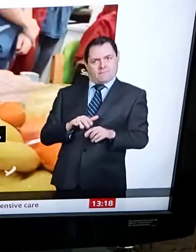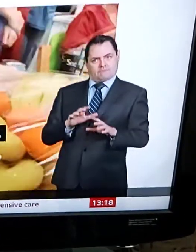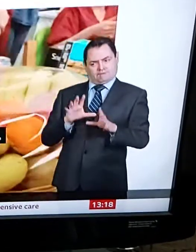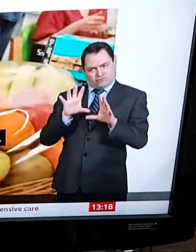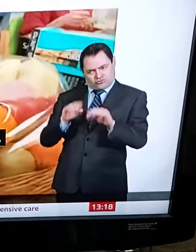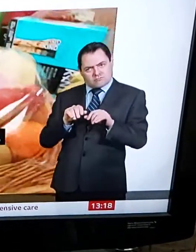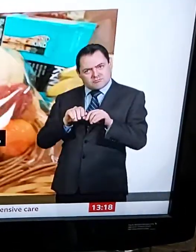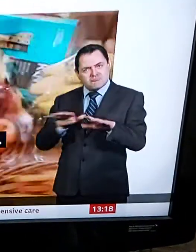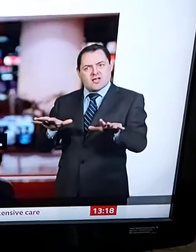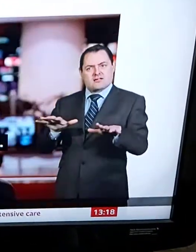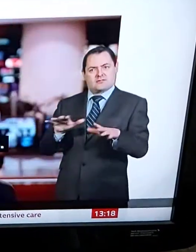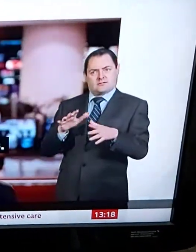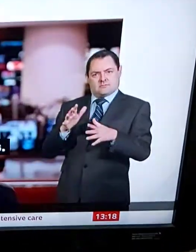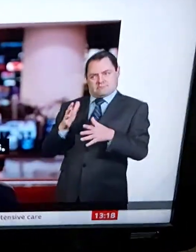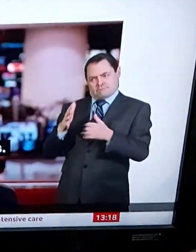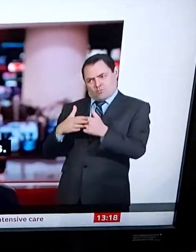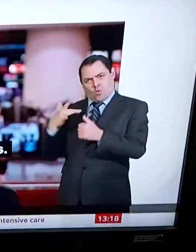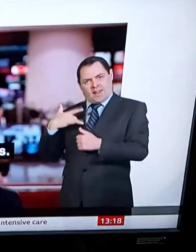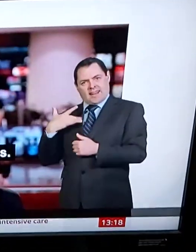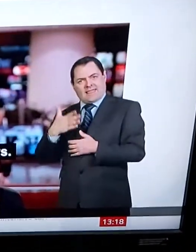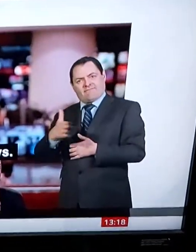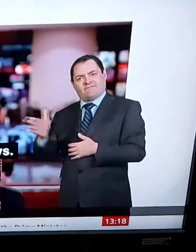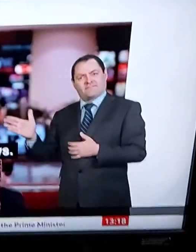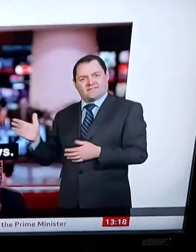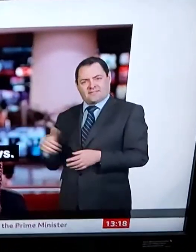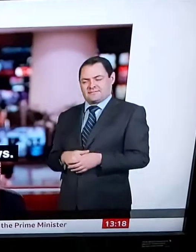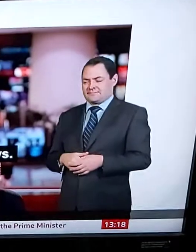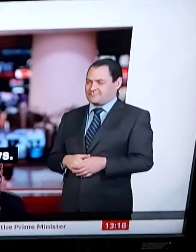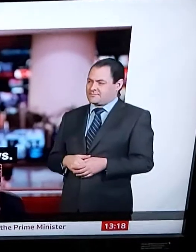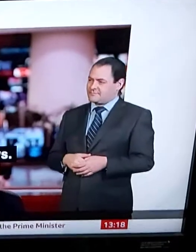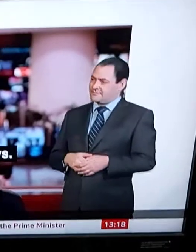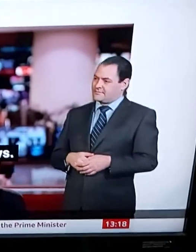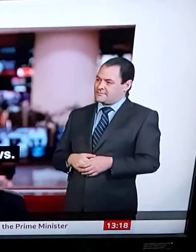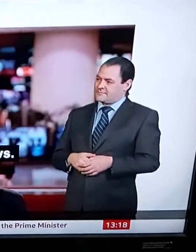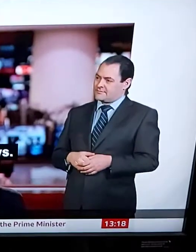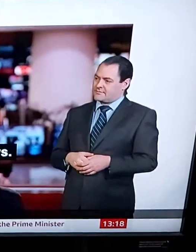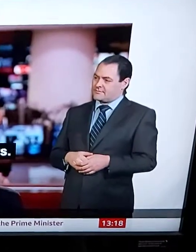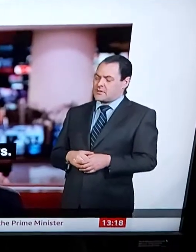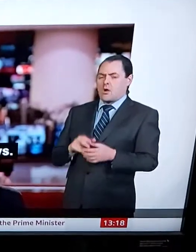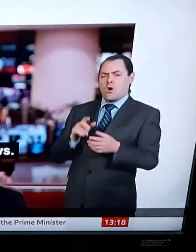News. New figures from the Office for National Statistics show that 30